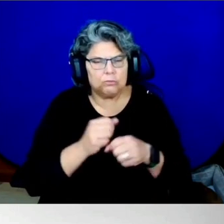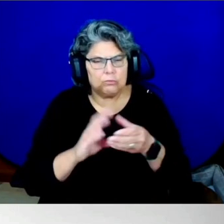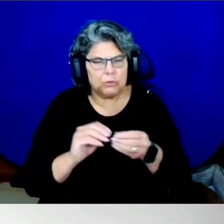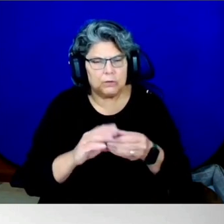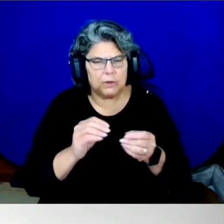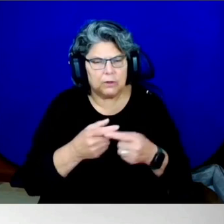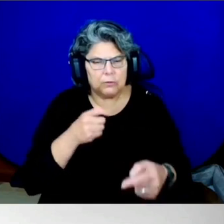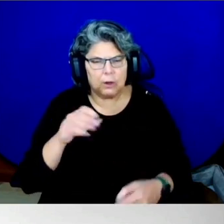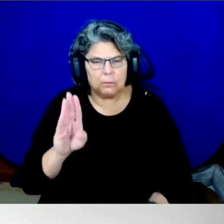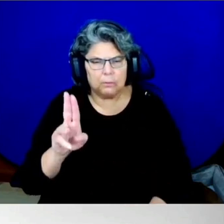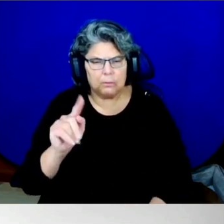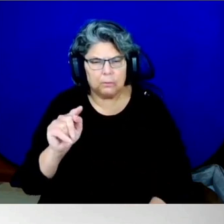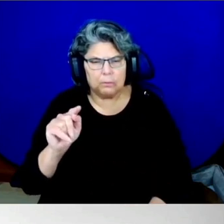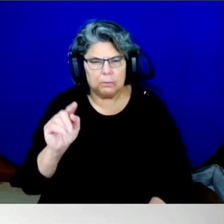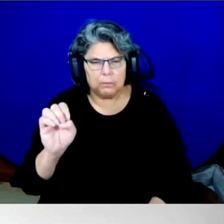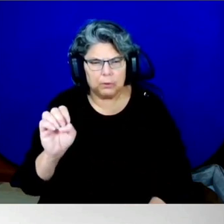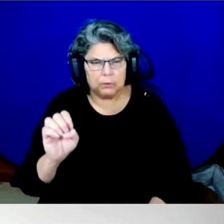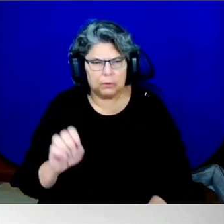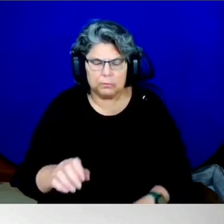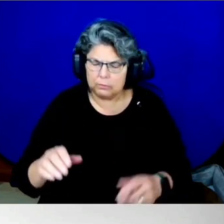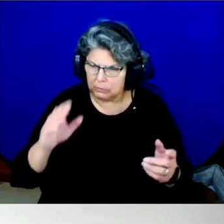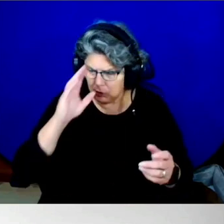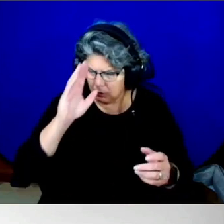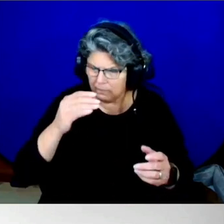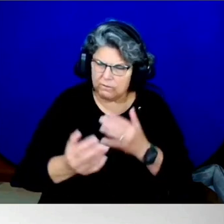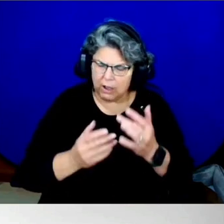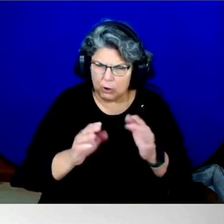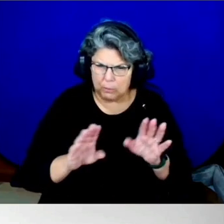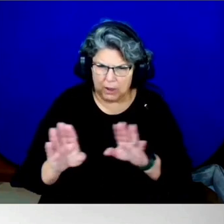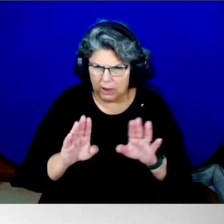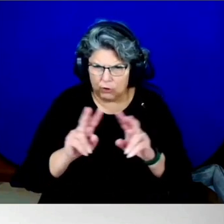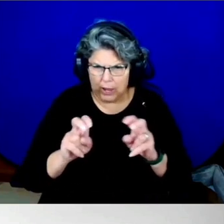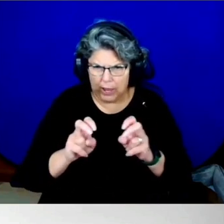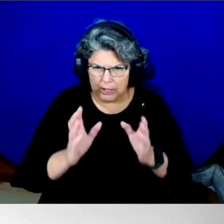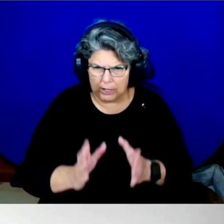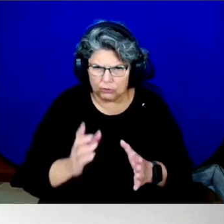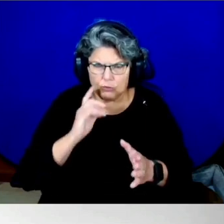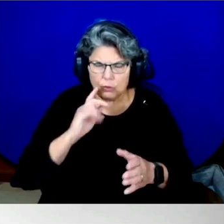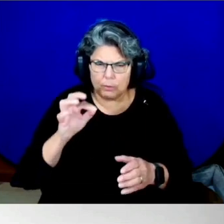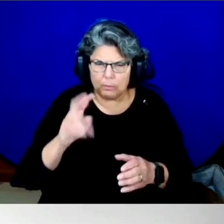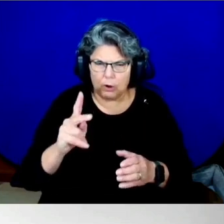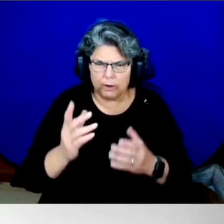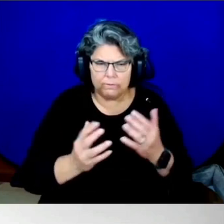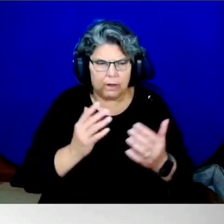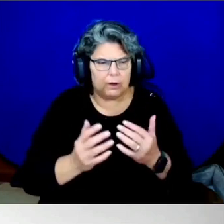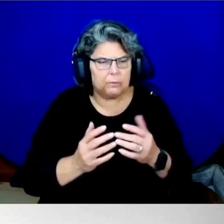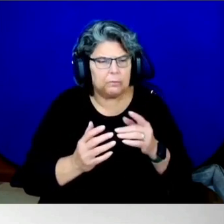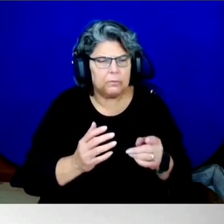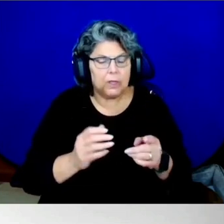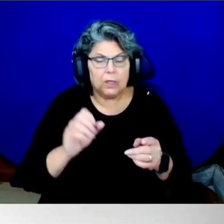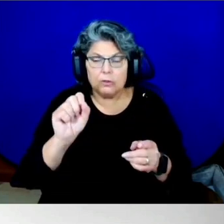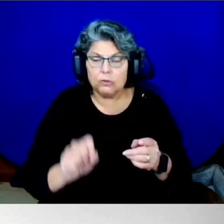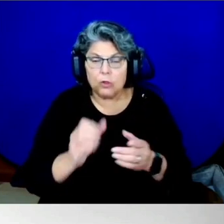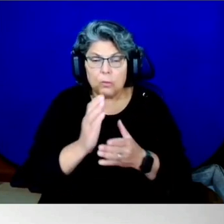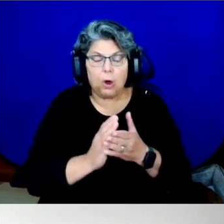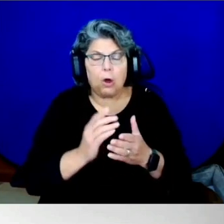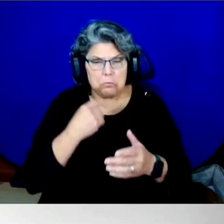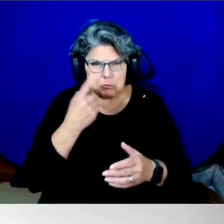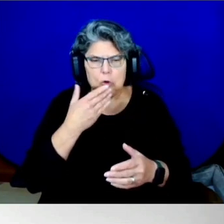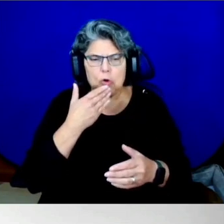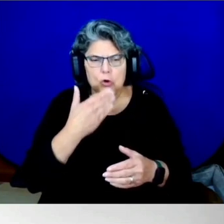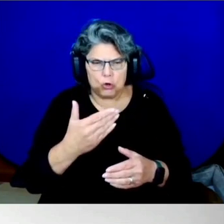Good afternoon, Brian Newman, the fire behavior analyst here on the Park incident. So overall on the fire here on the southern end, things are looking really good. There's still